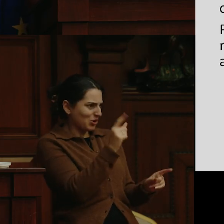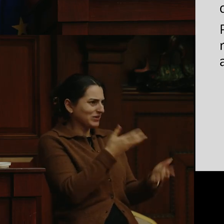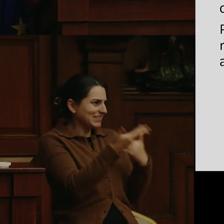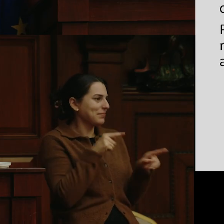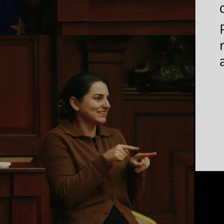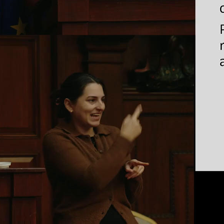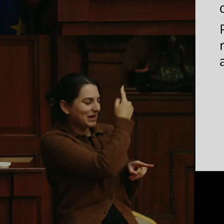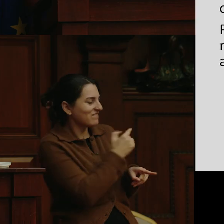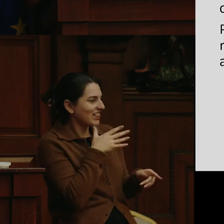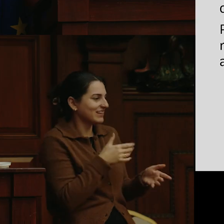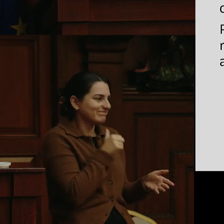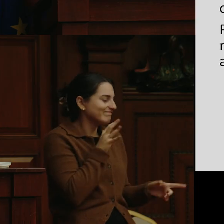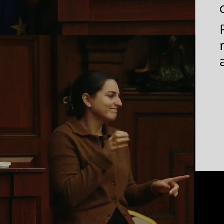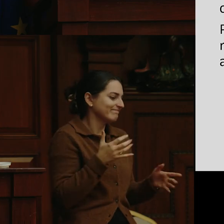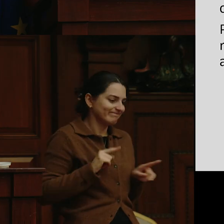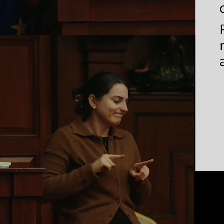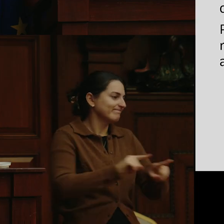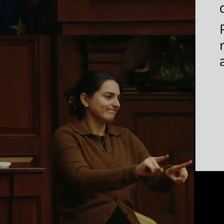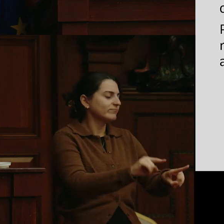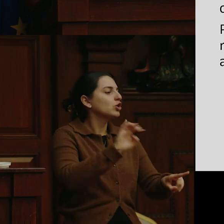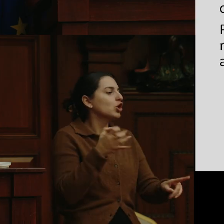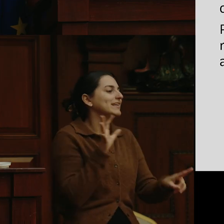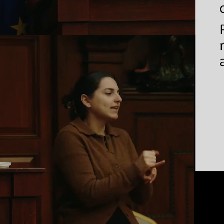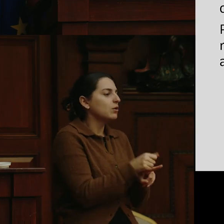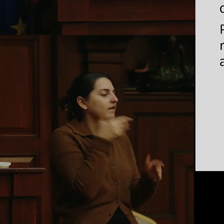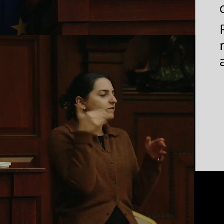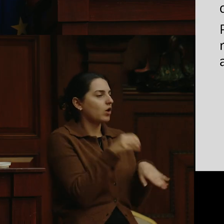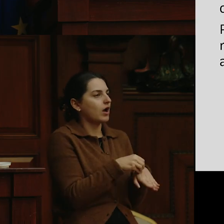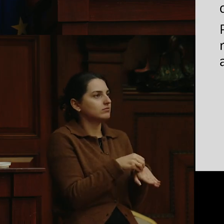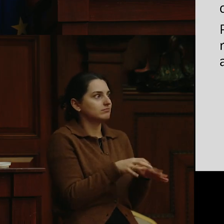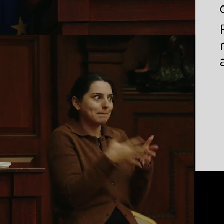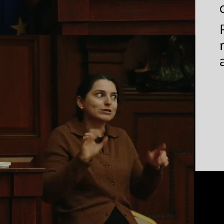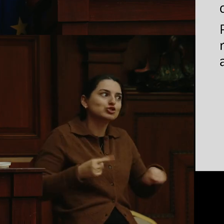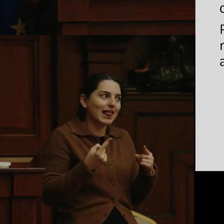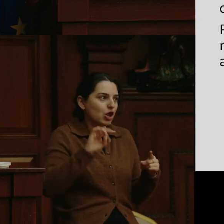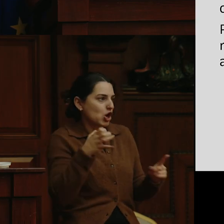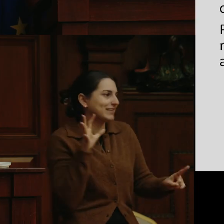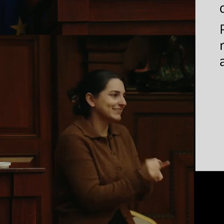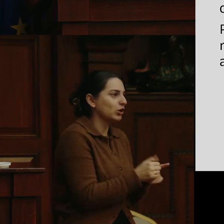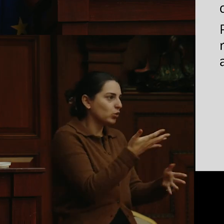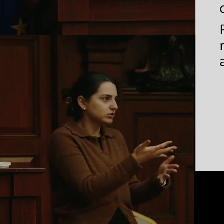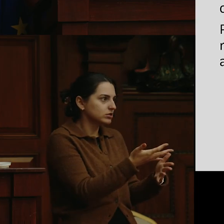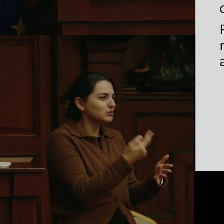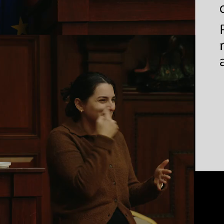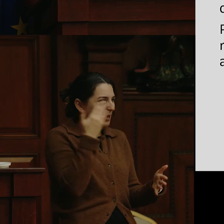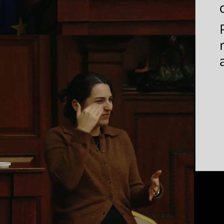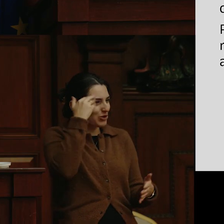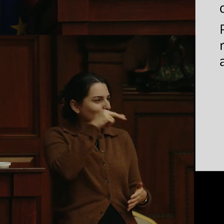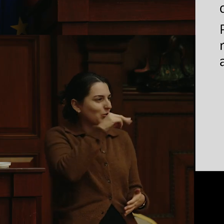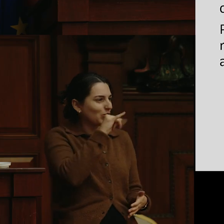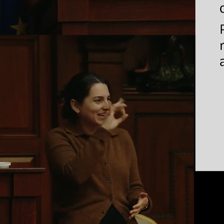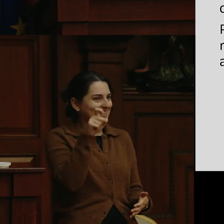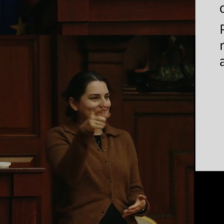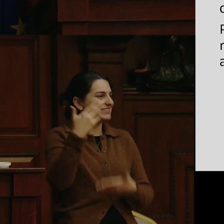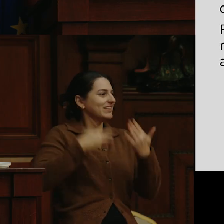that. Early diagnosis, which I'm going to focus on, is a big challenge. And we saw that in Nikki's talk,